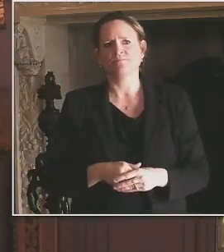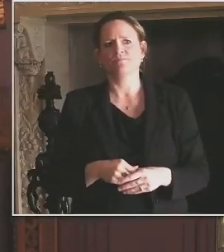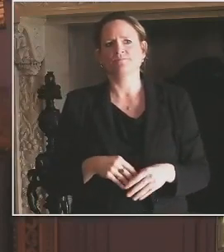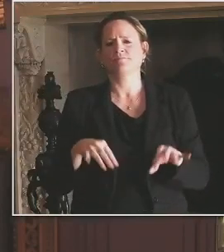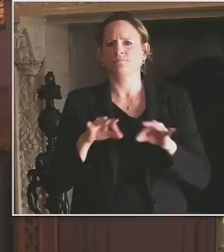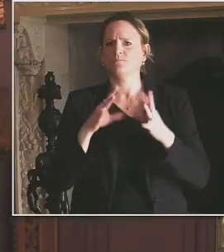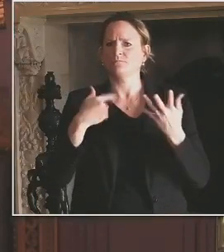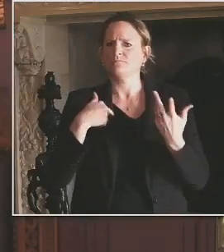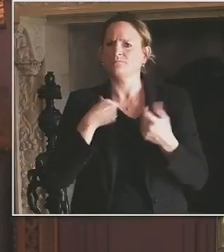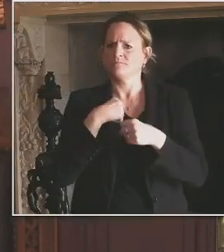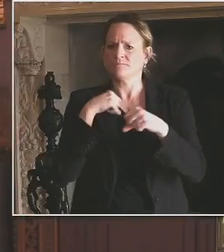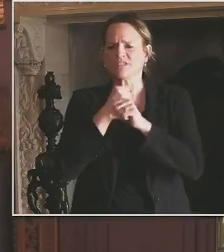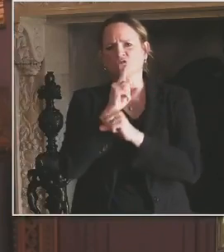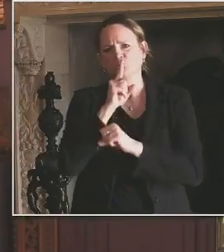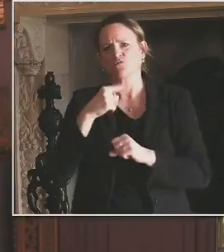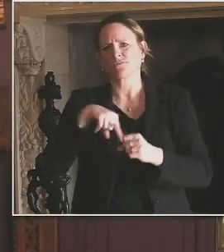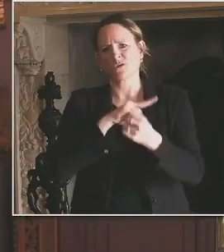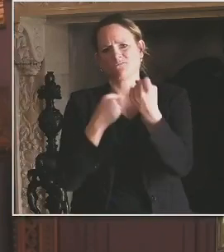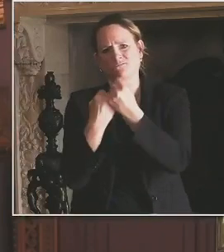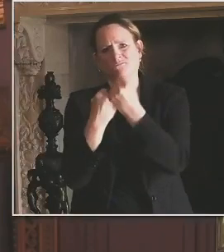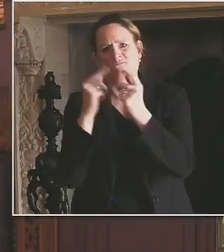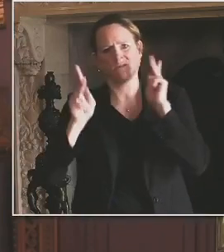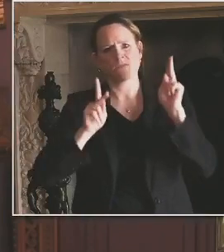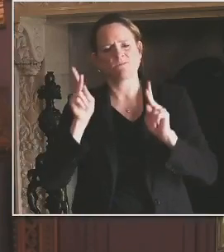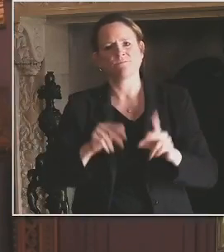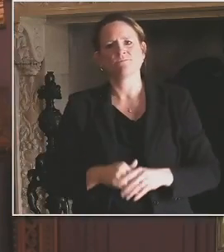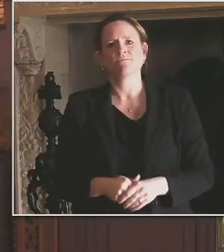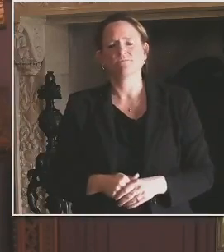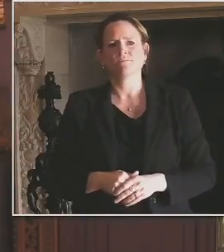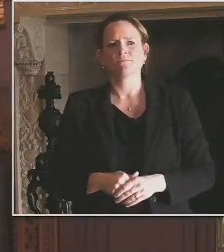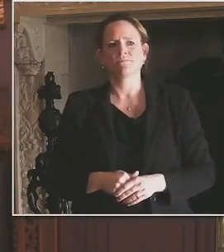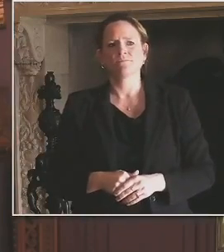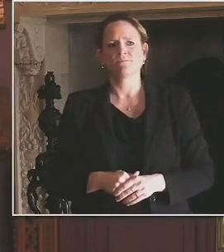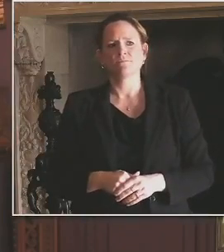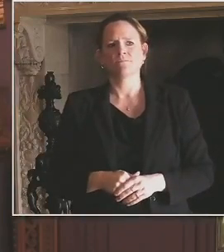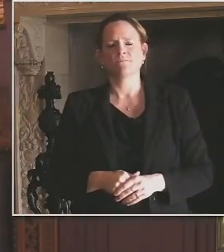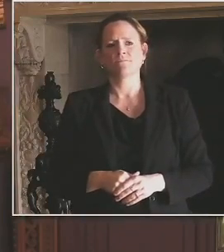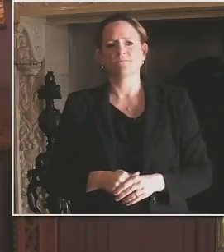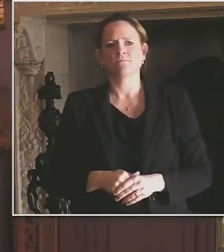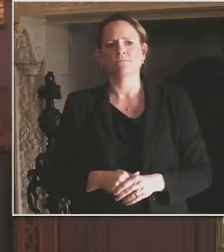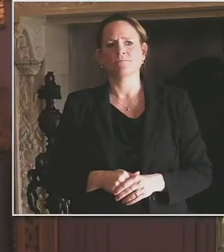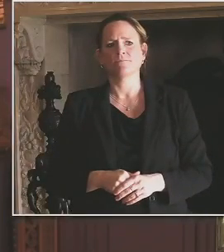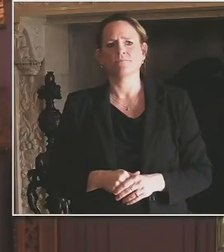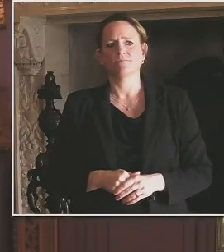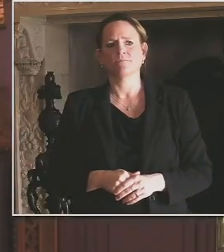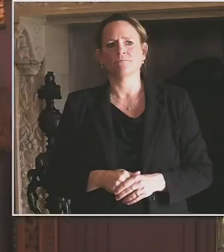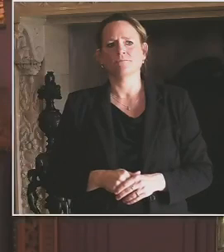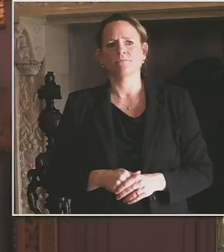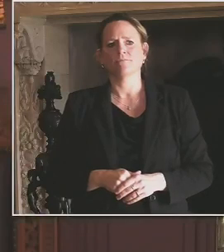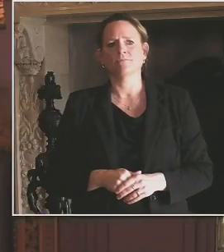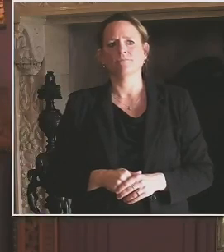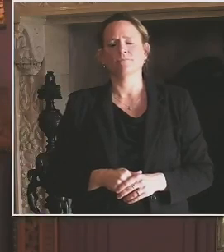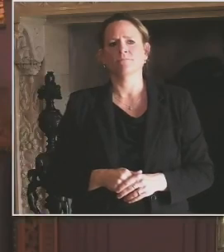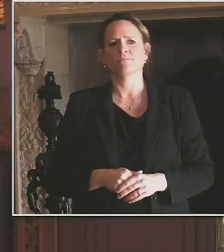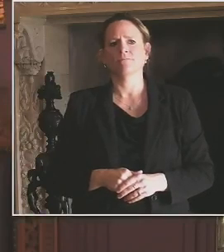that one of those ways is to make sure that I still have a veto after next November, but also